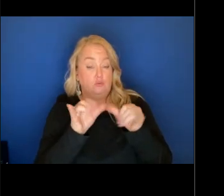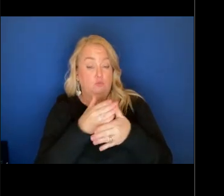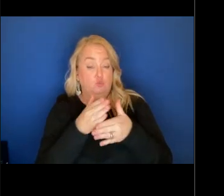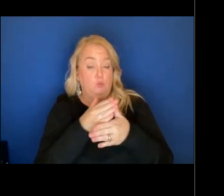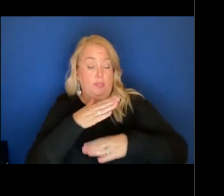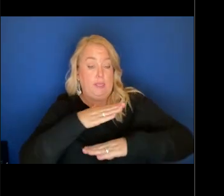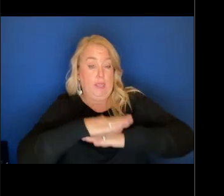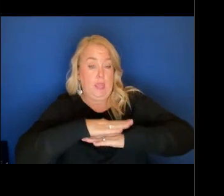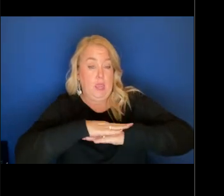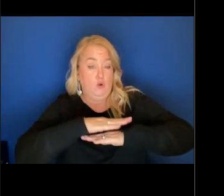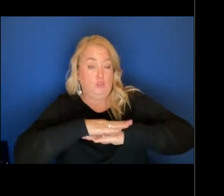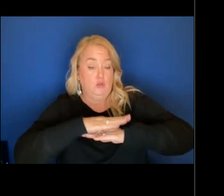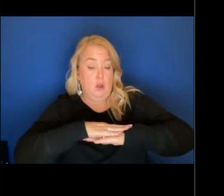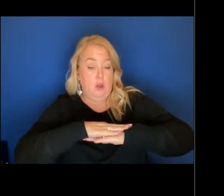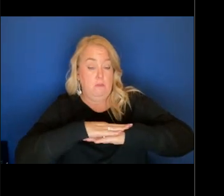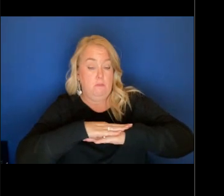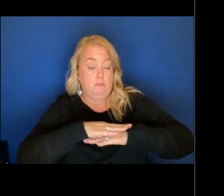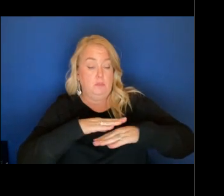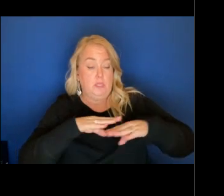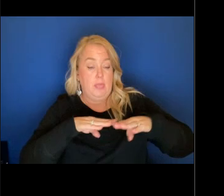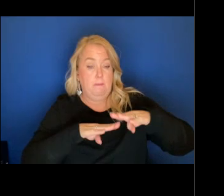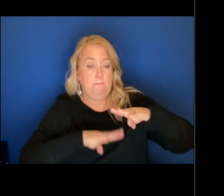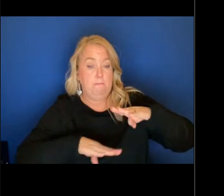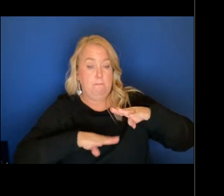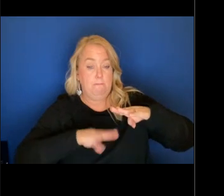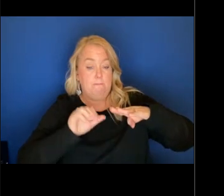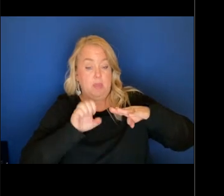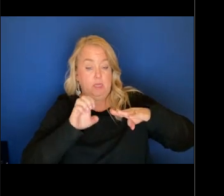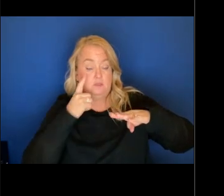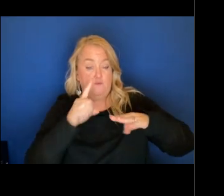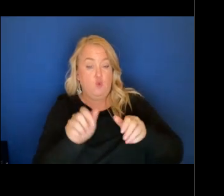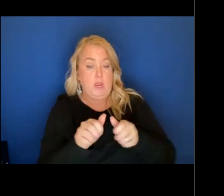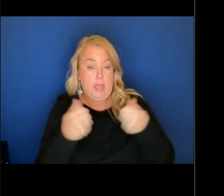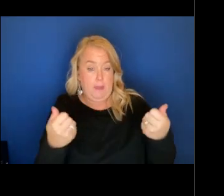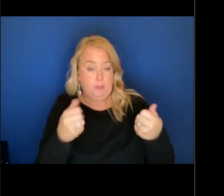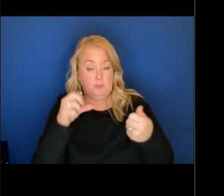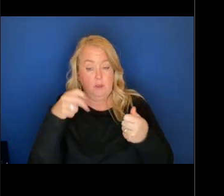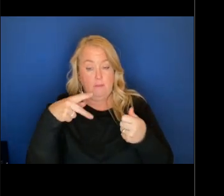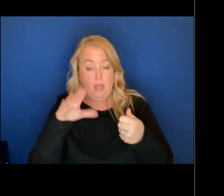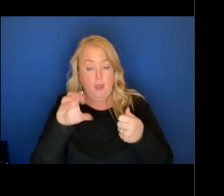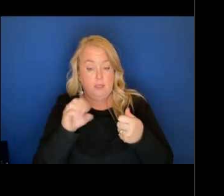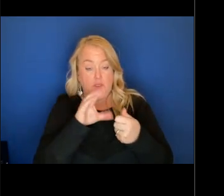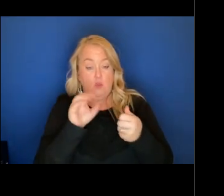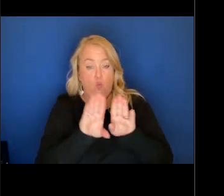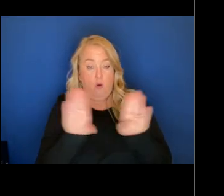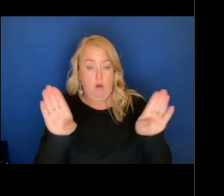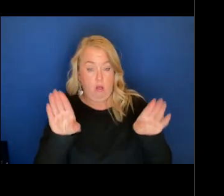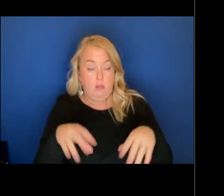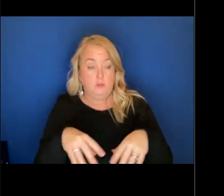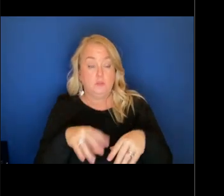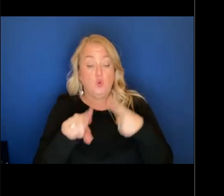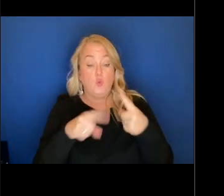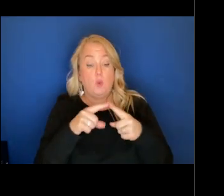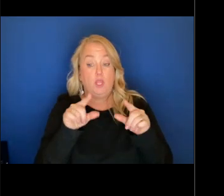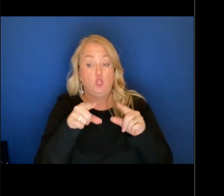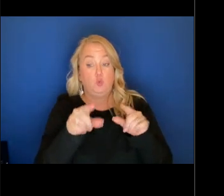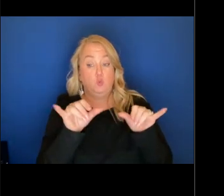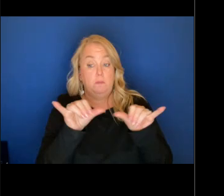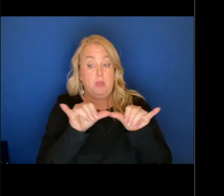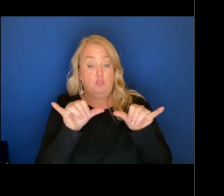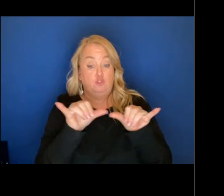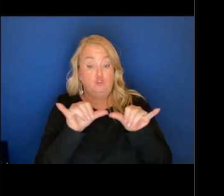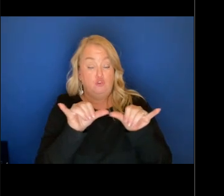countertops, base of cabinets, appliances, or walls. So when measuring the